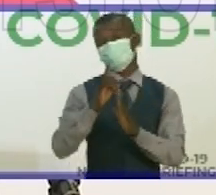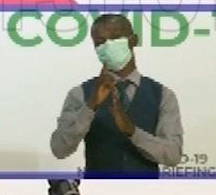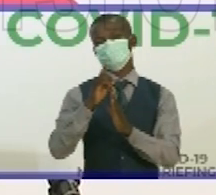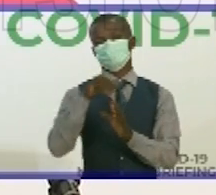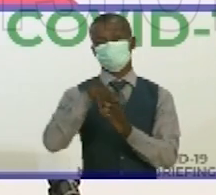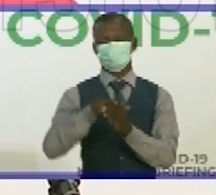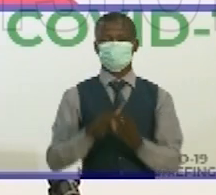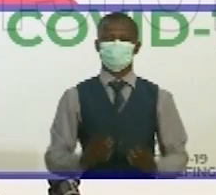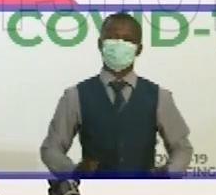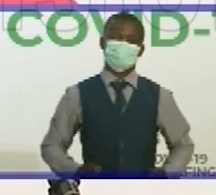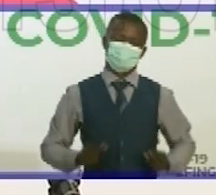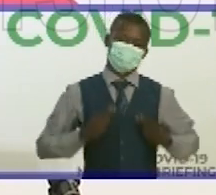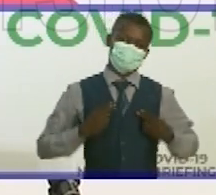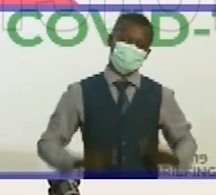sector.